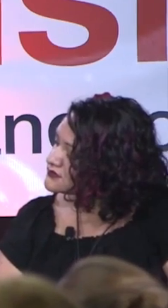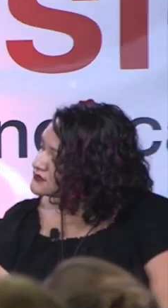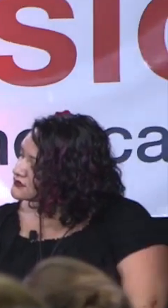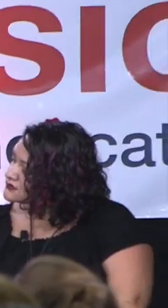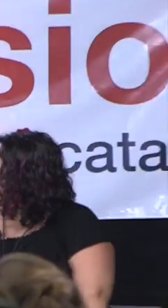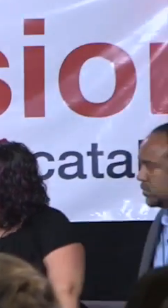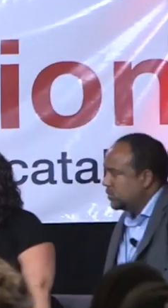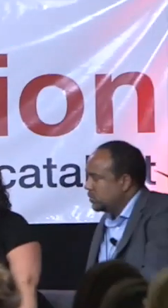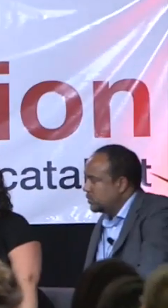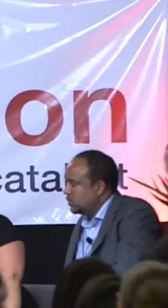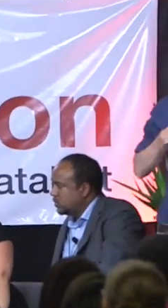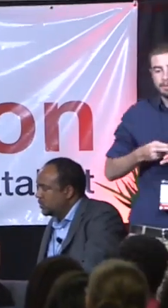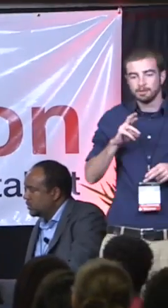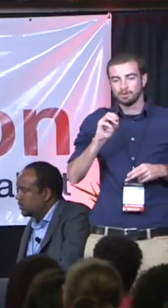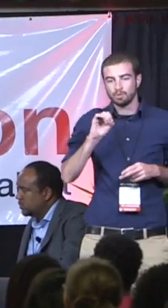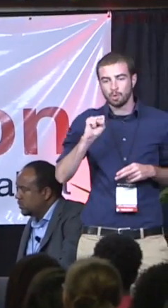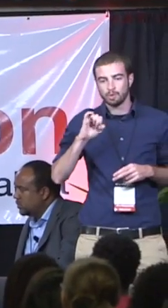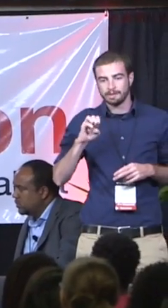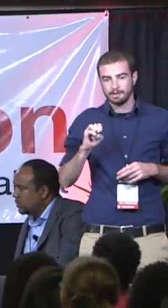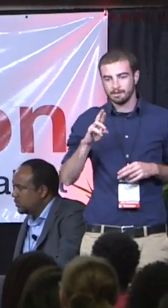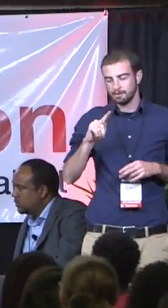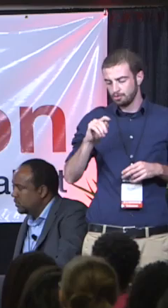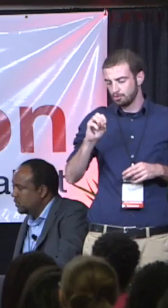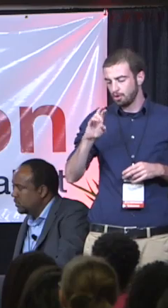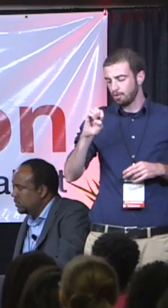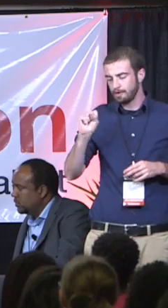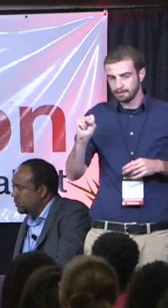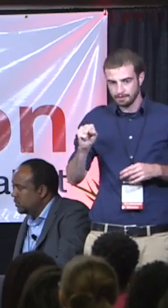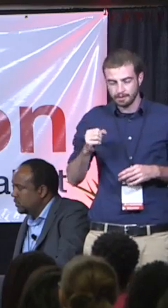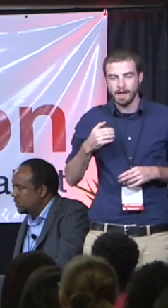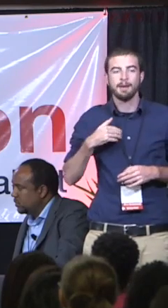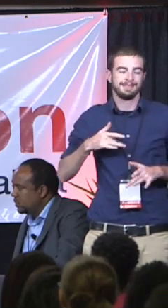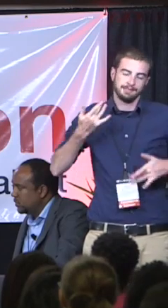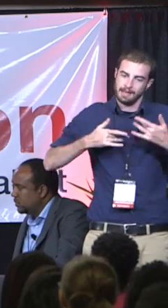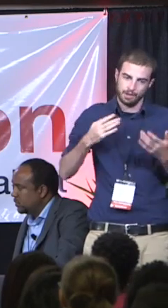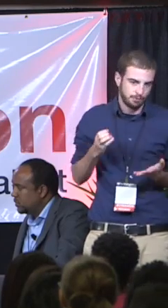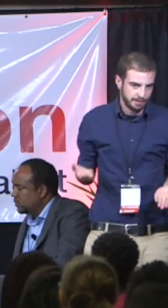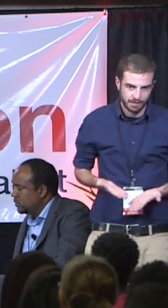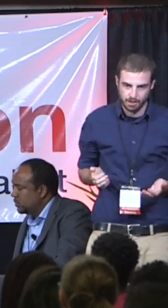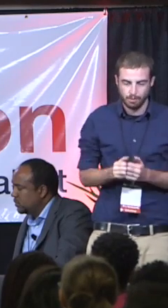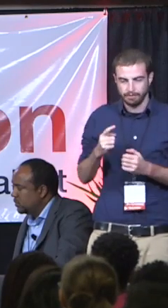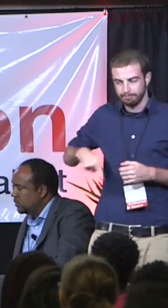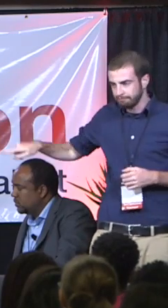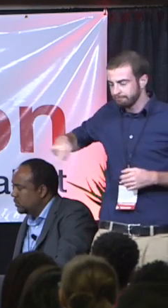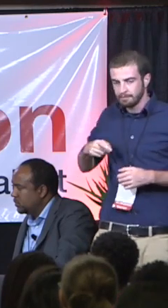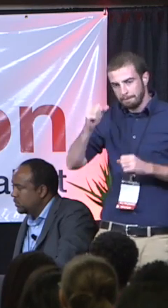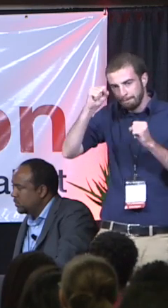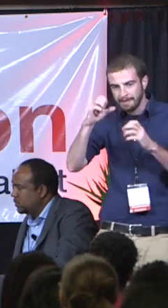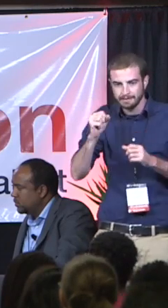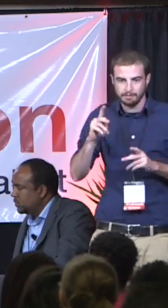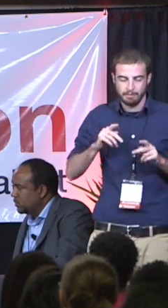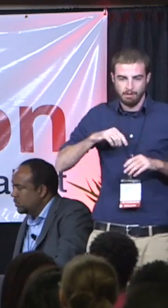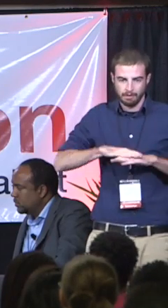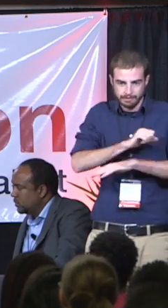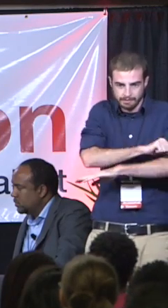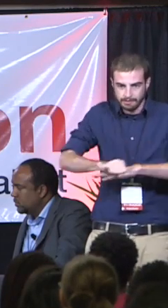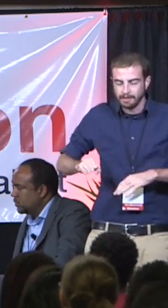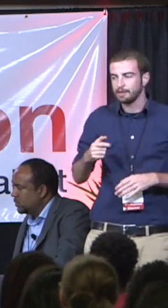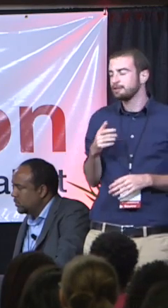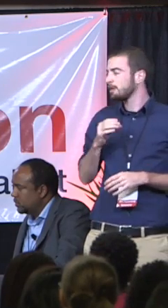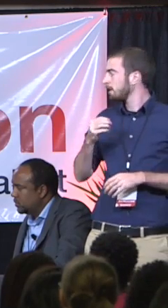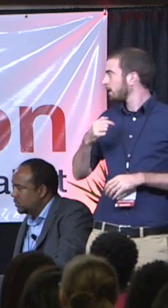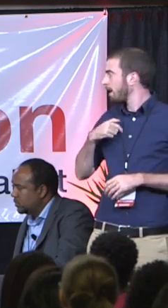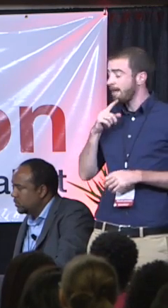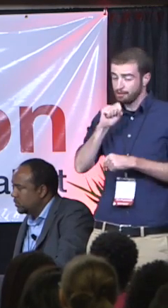Beautiful. My name is Rosie Torres, and I am excited to be here with these amazing people on the stage. And I